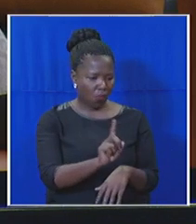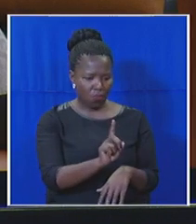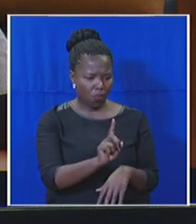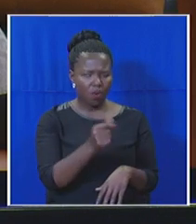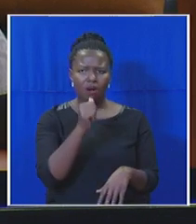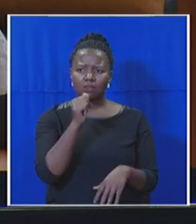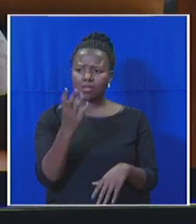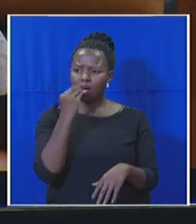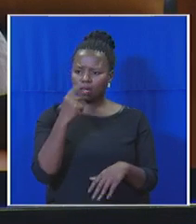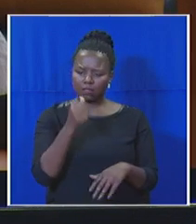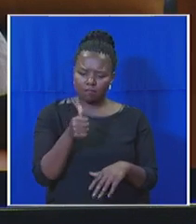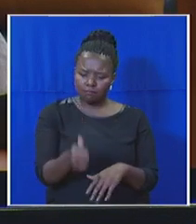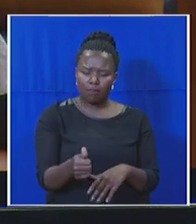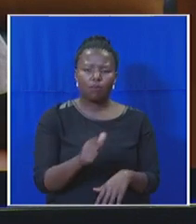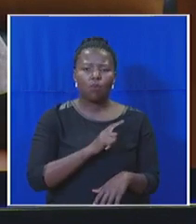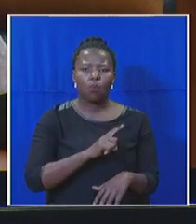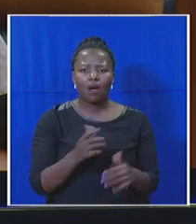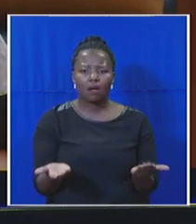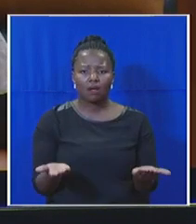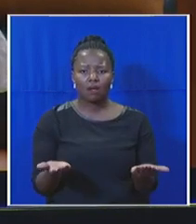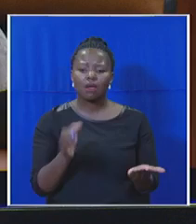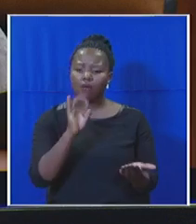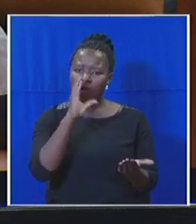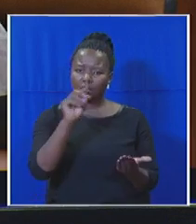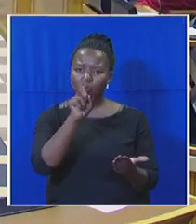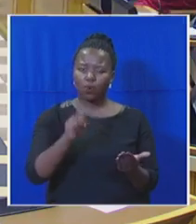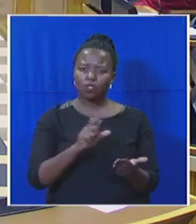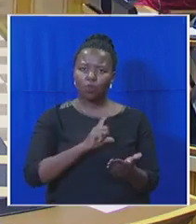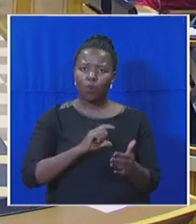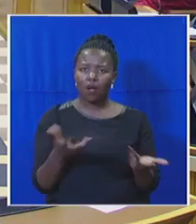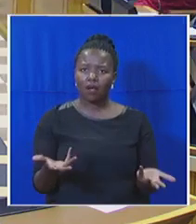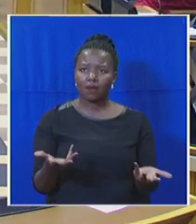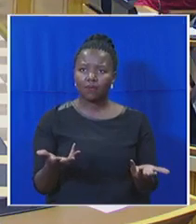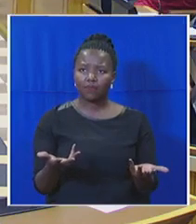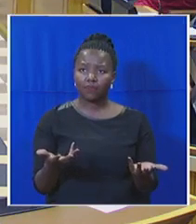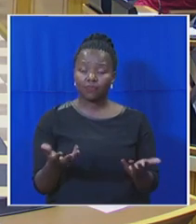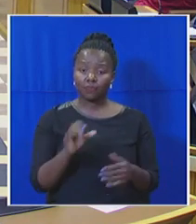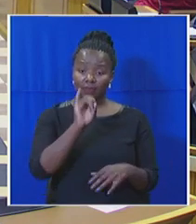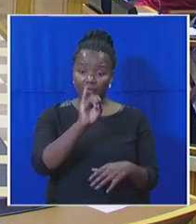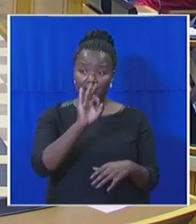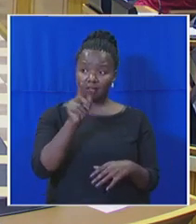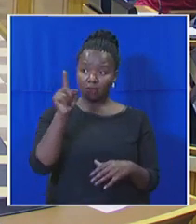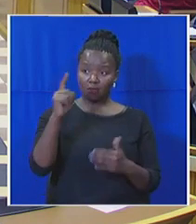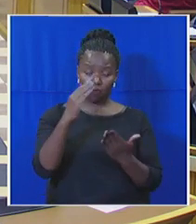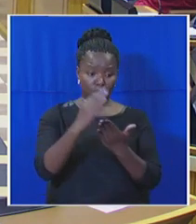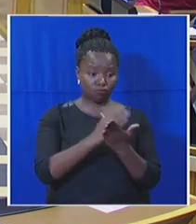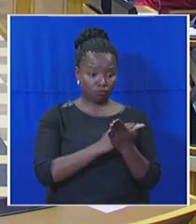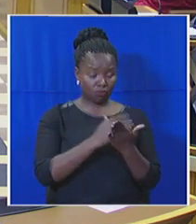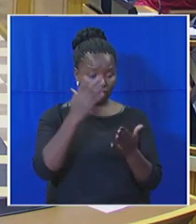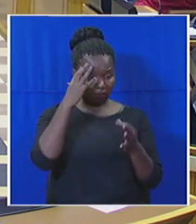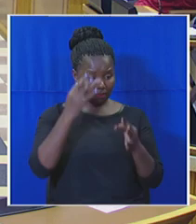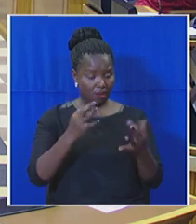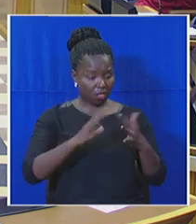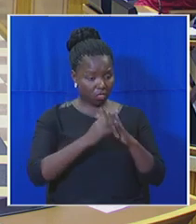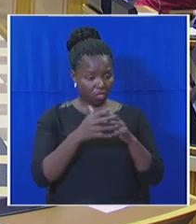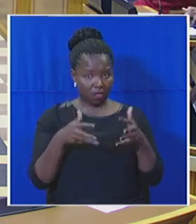you asking us to press buttons if we wish to Honorable ask the president member, questions? If did not you say- have you a did not- program to disrupt us, you